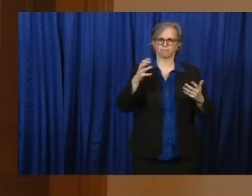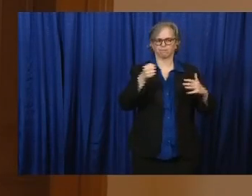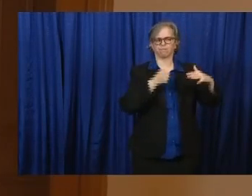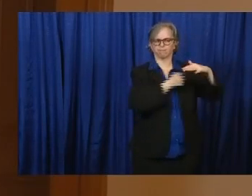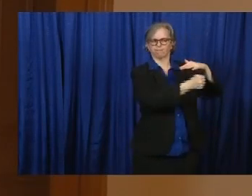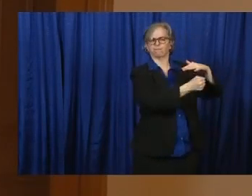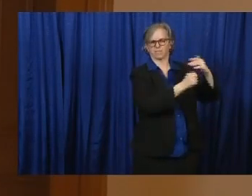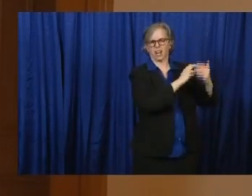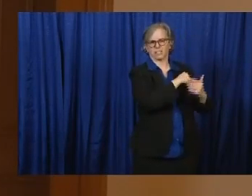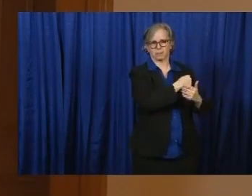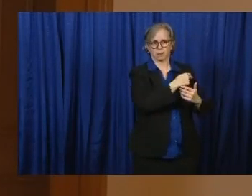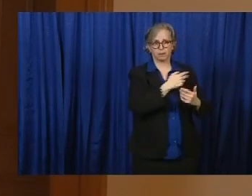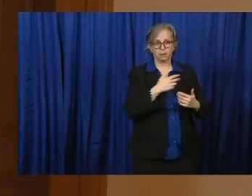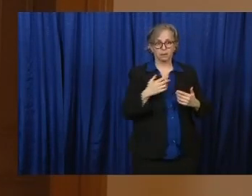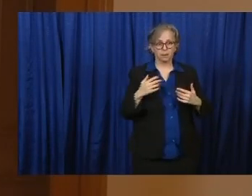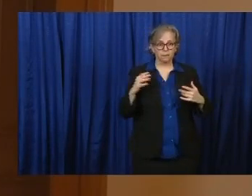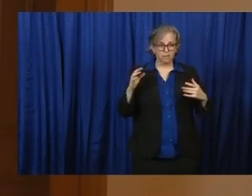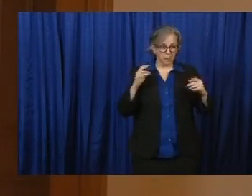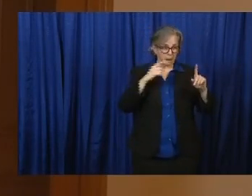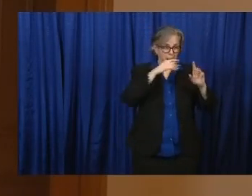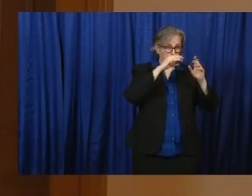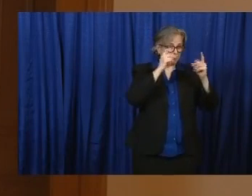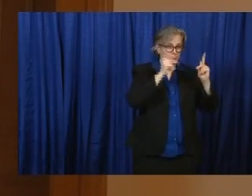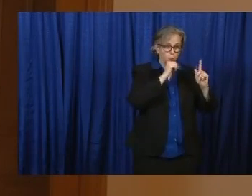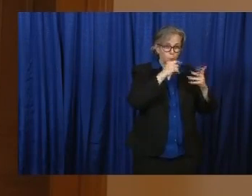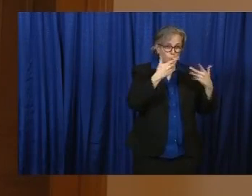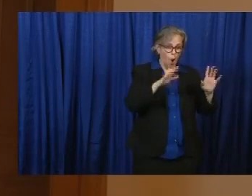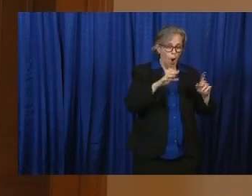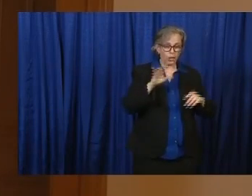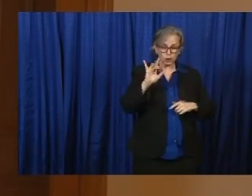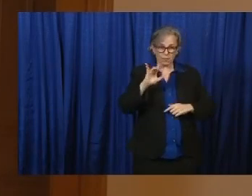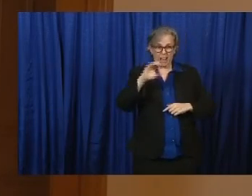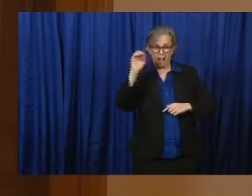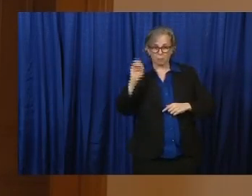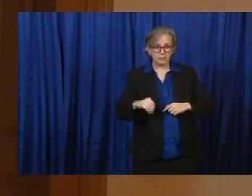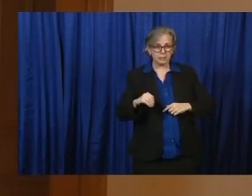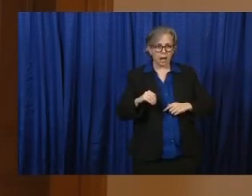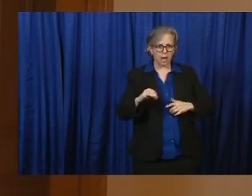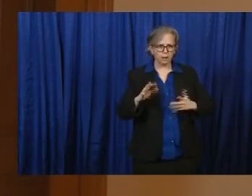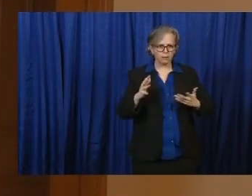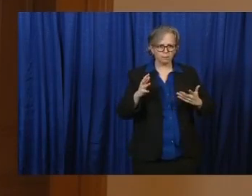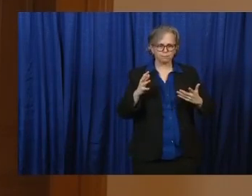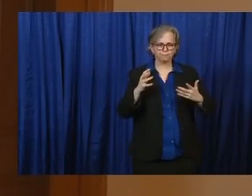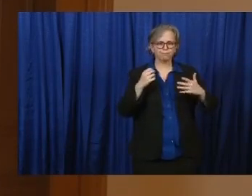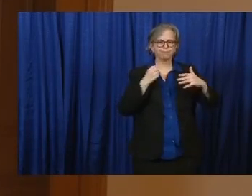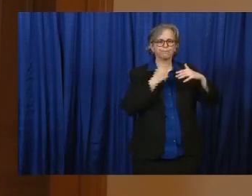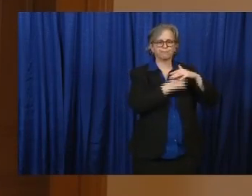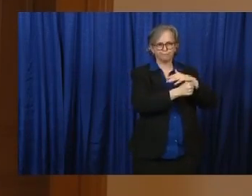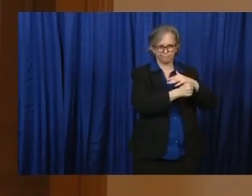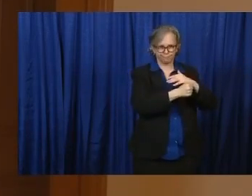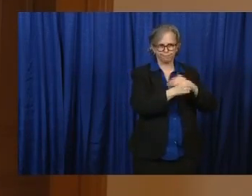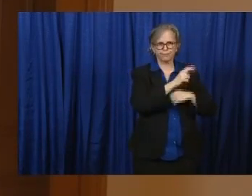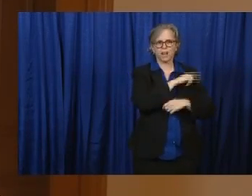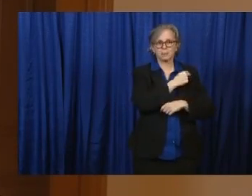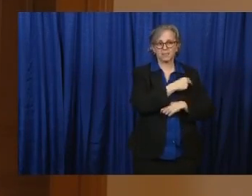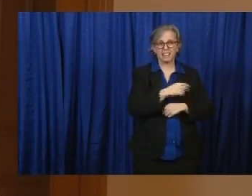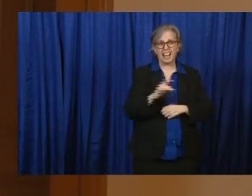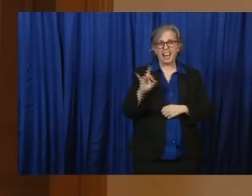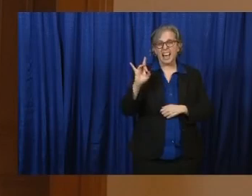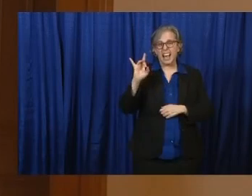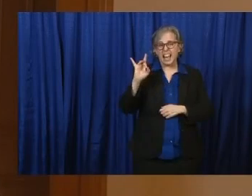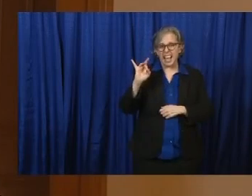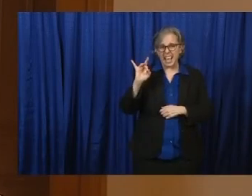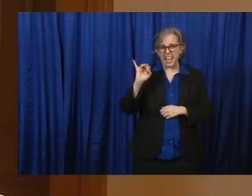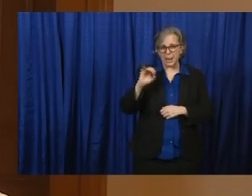of our cases have actually been hospitalized, and about 8% right now are requiring ICU, higher